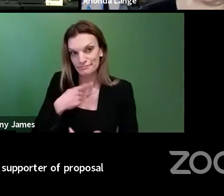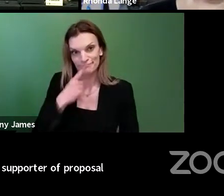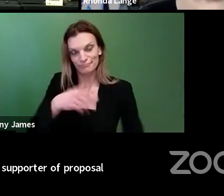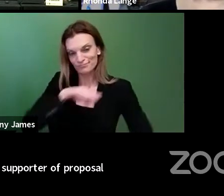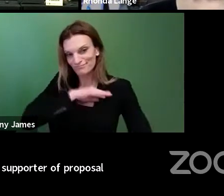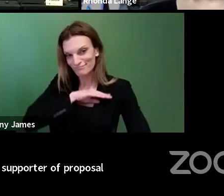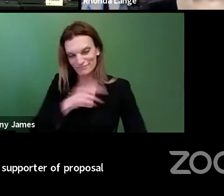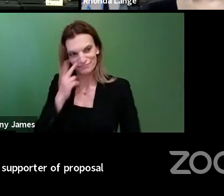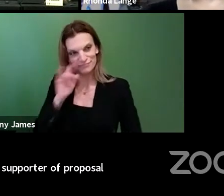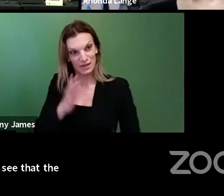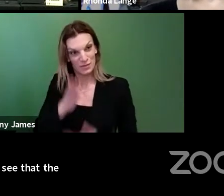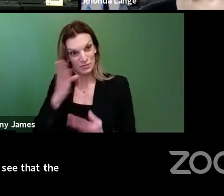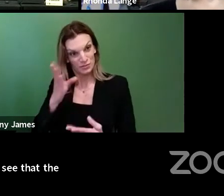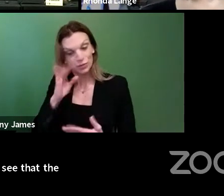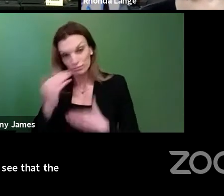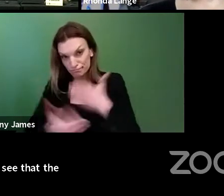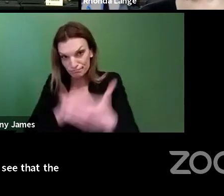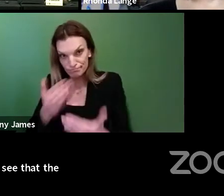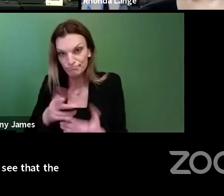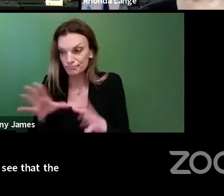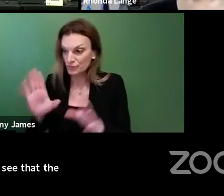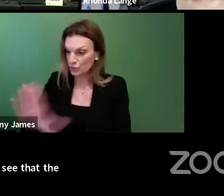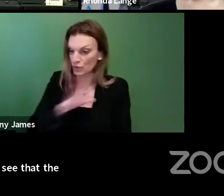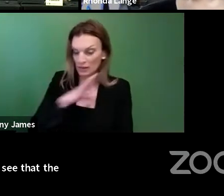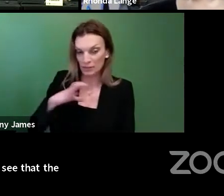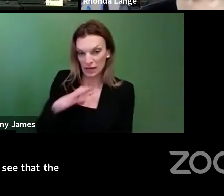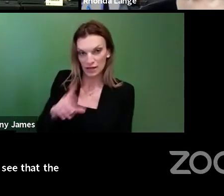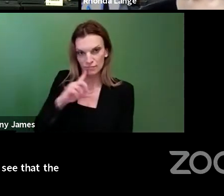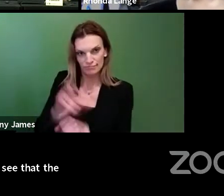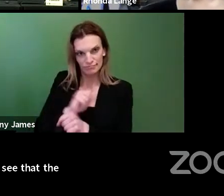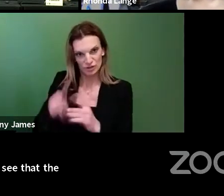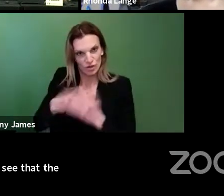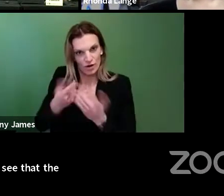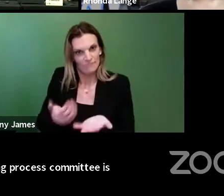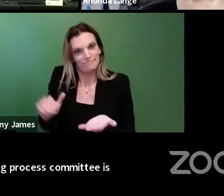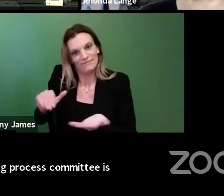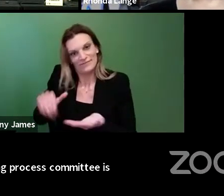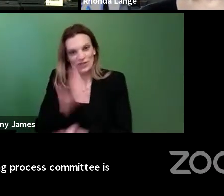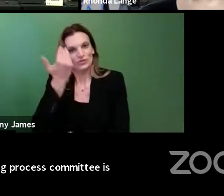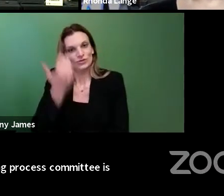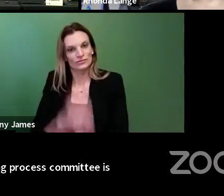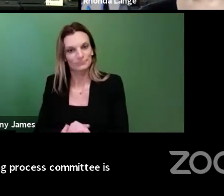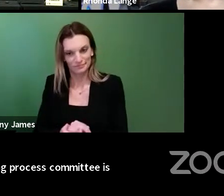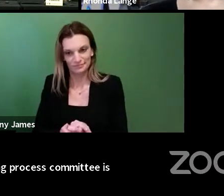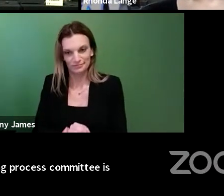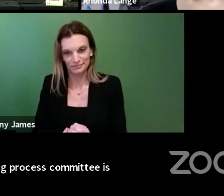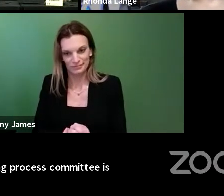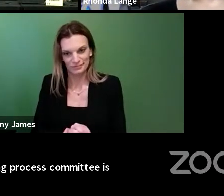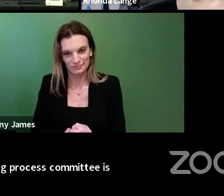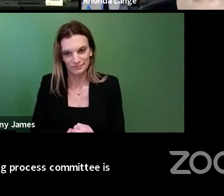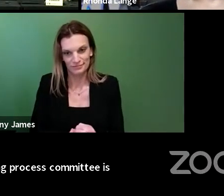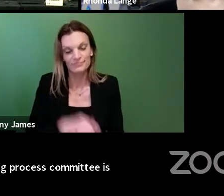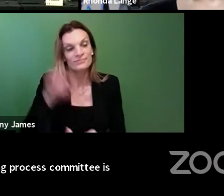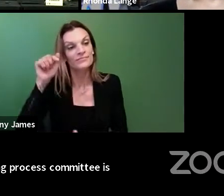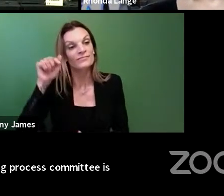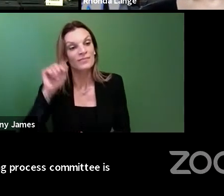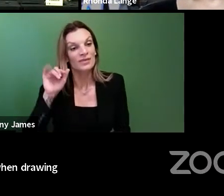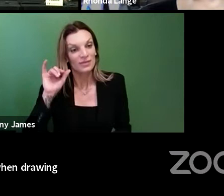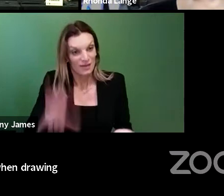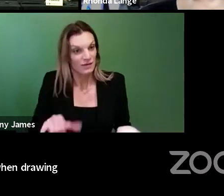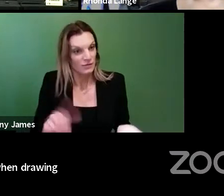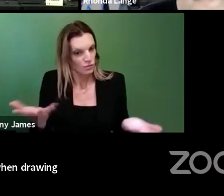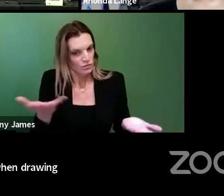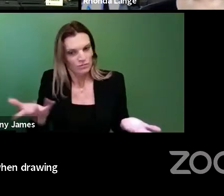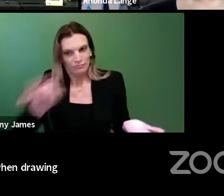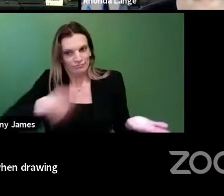the Redistricting Process Committee is to start from scratch when drawing district maps. This is what the citizens